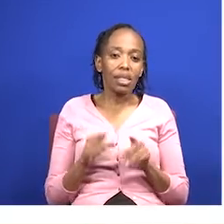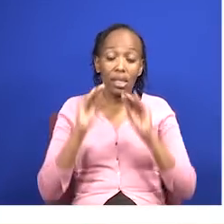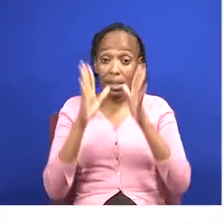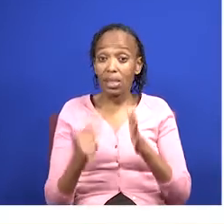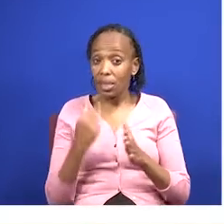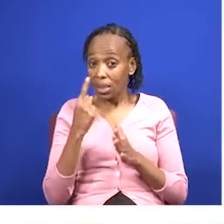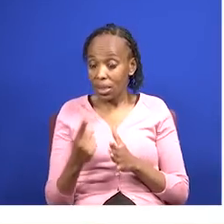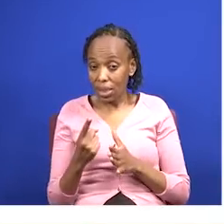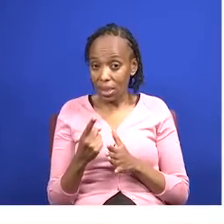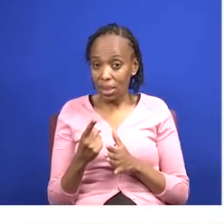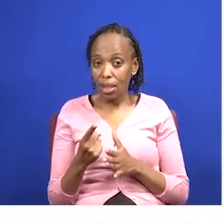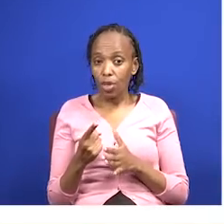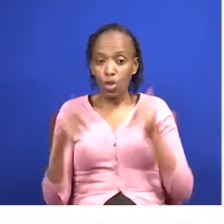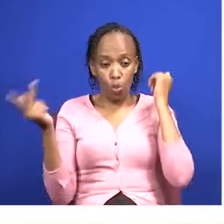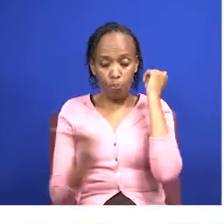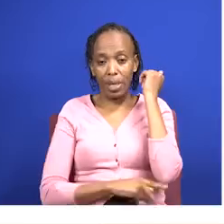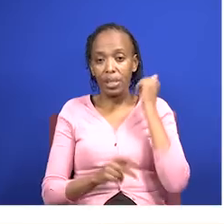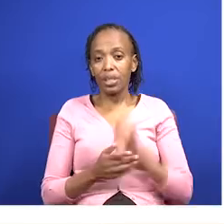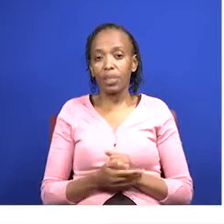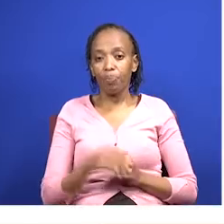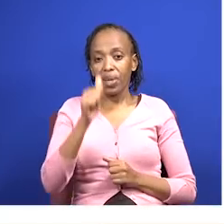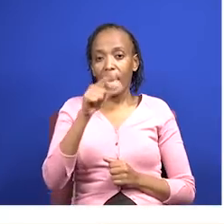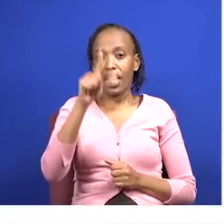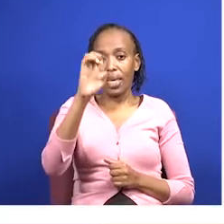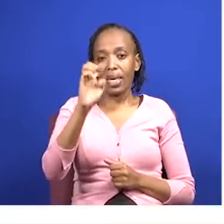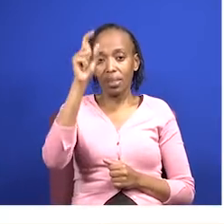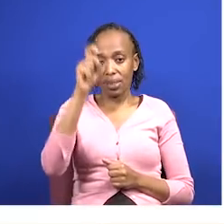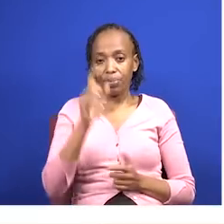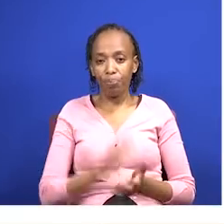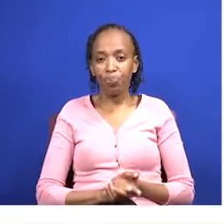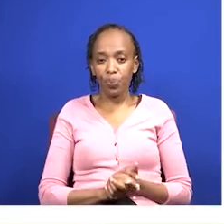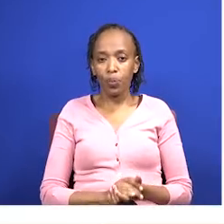However, the teacher said that she'll punish Alex.